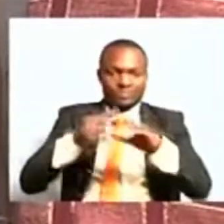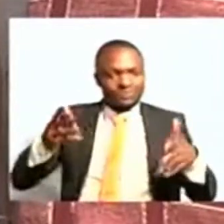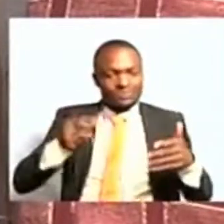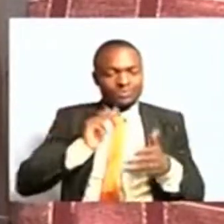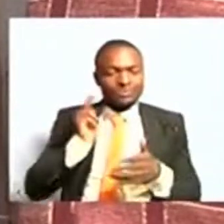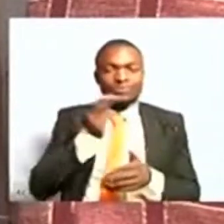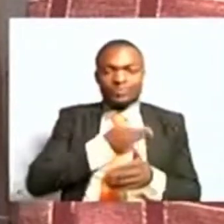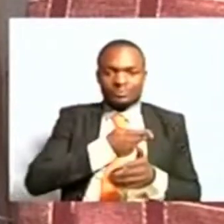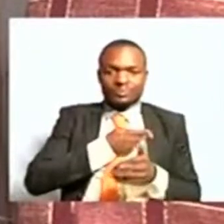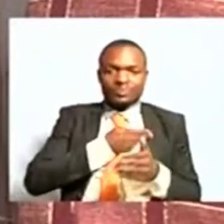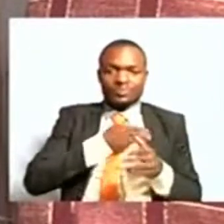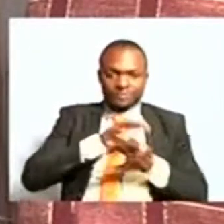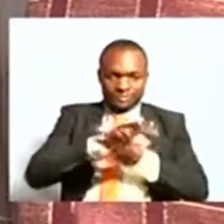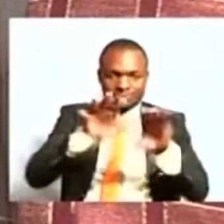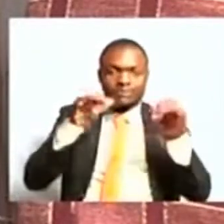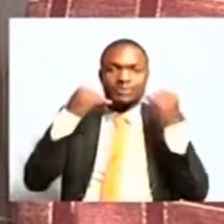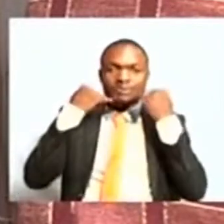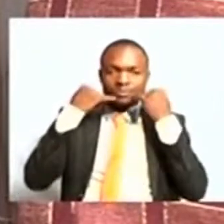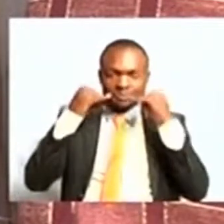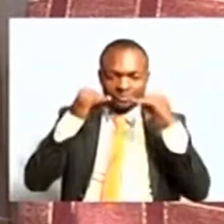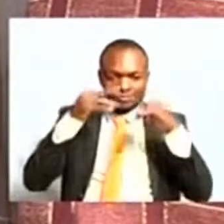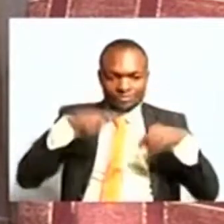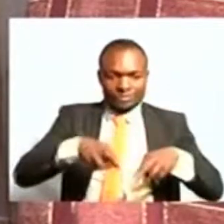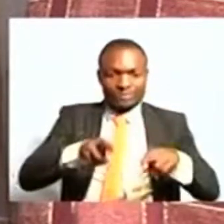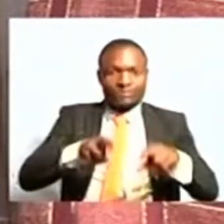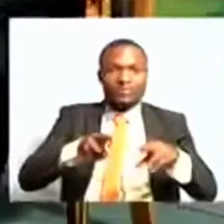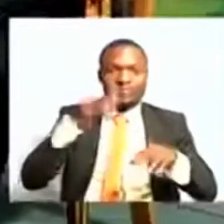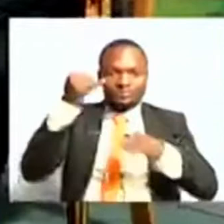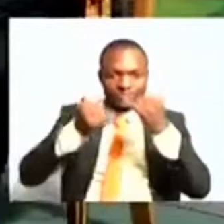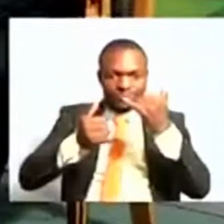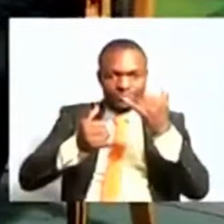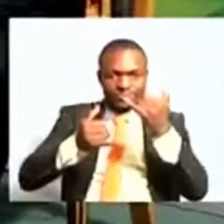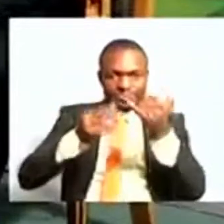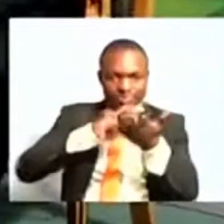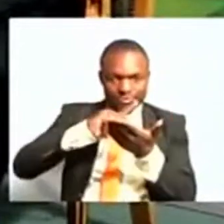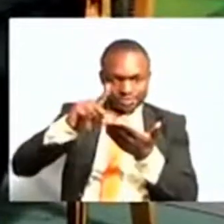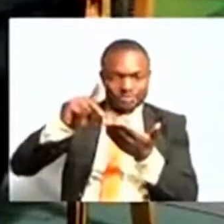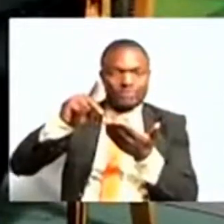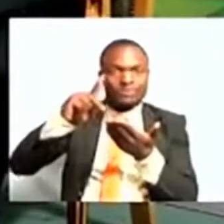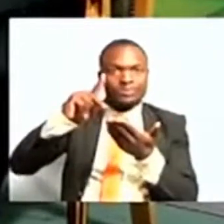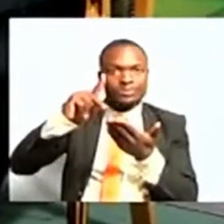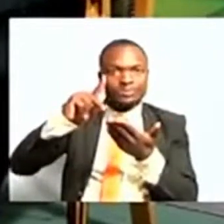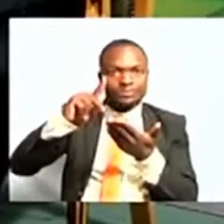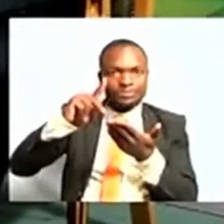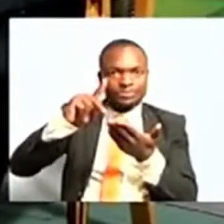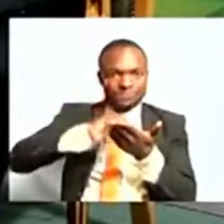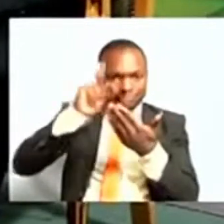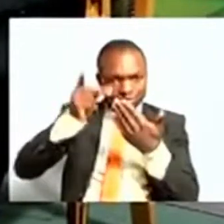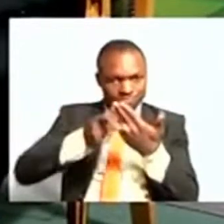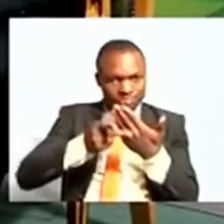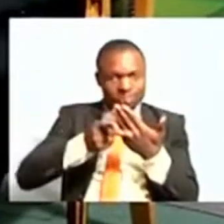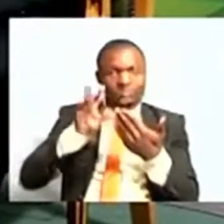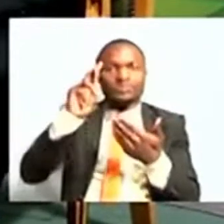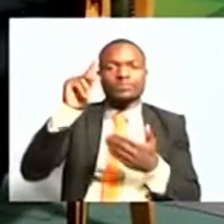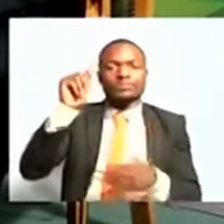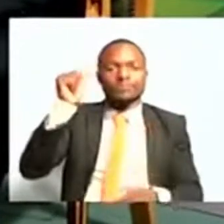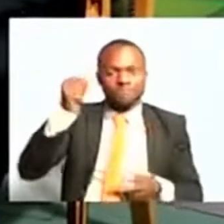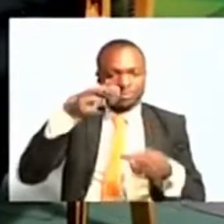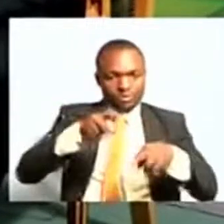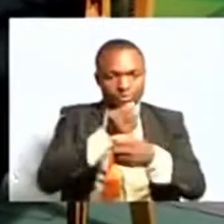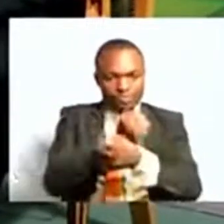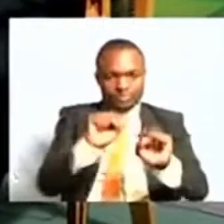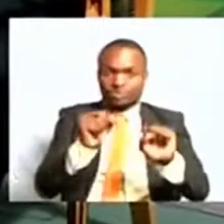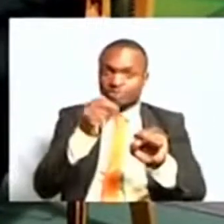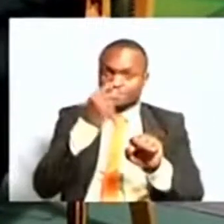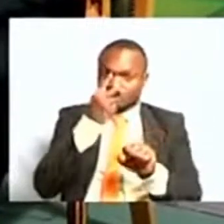road safety information. All right. We come to the end of this week's edition of Road Safety with RATSA. Remember, we're looking